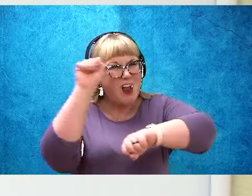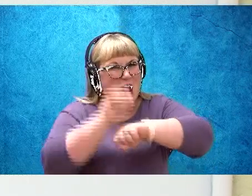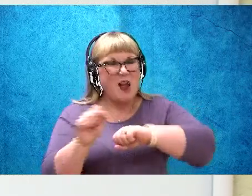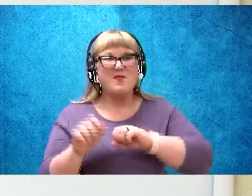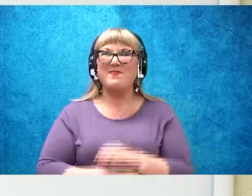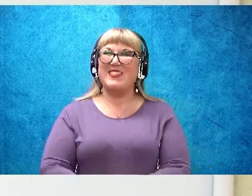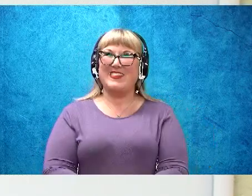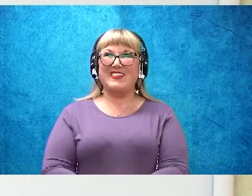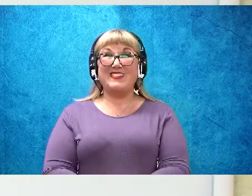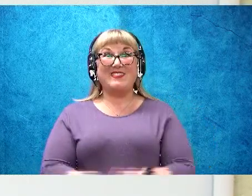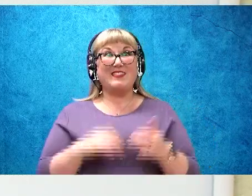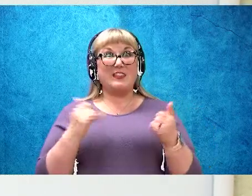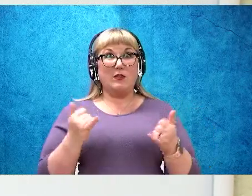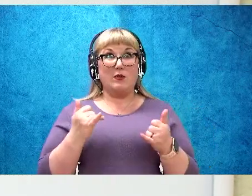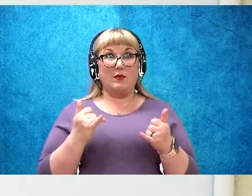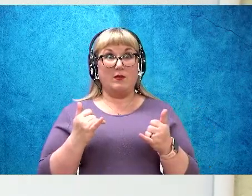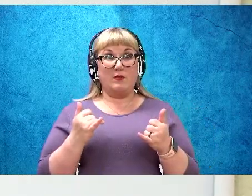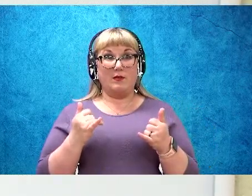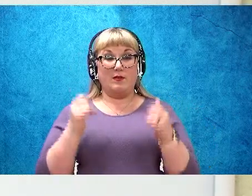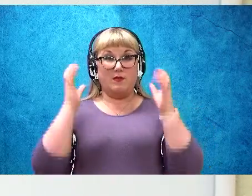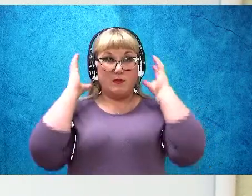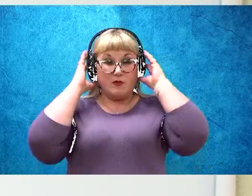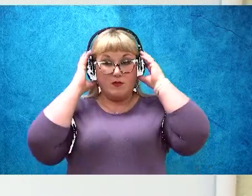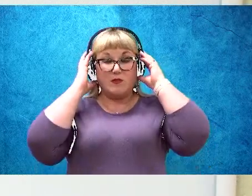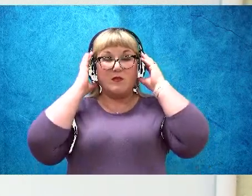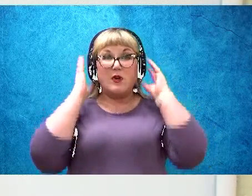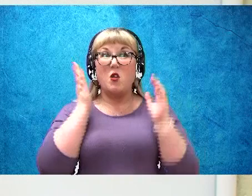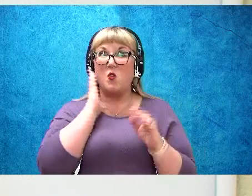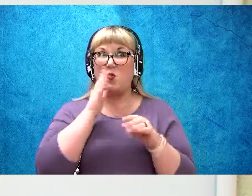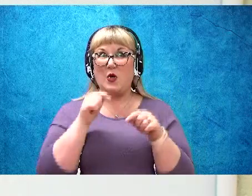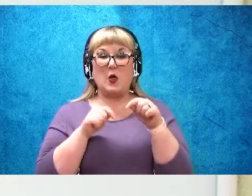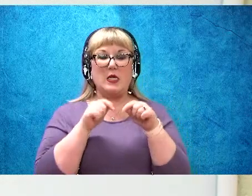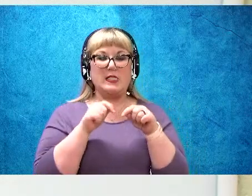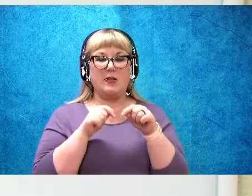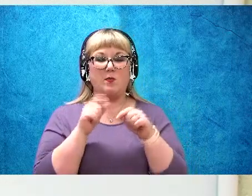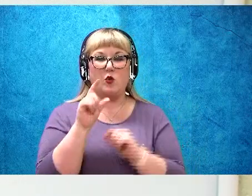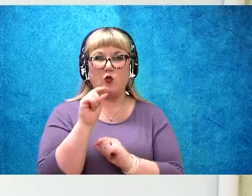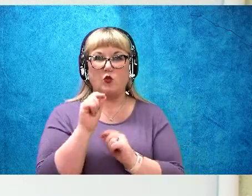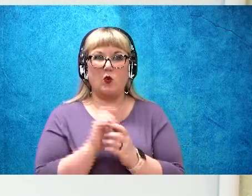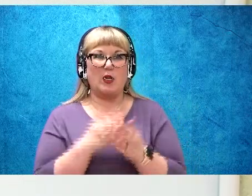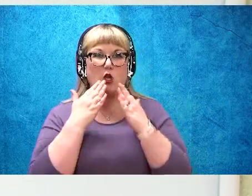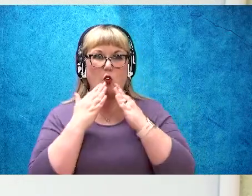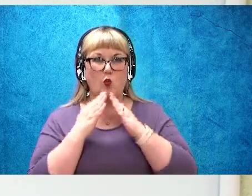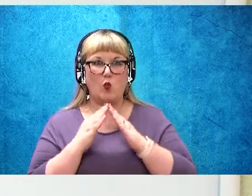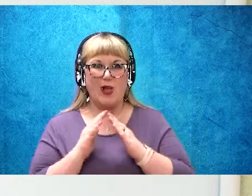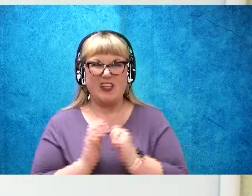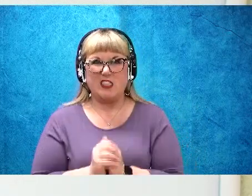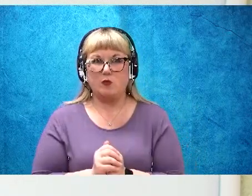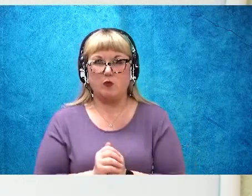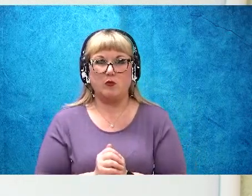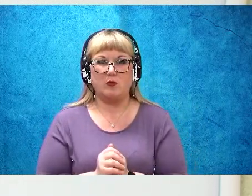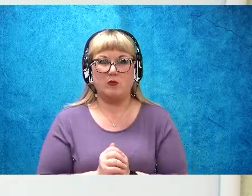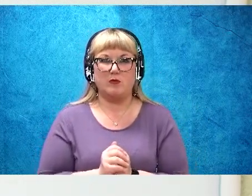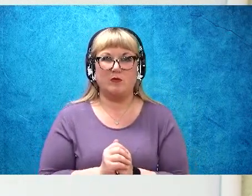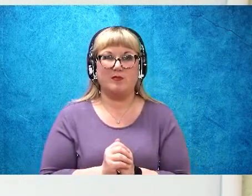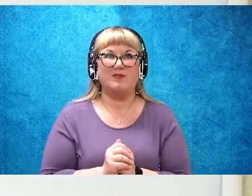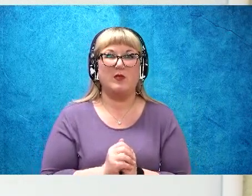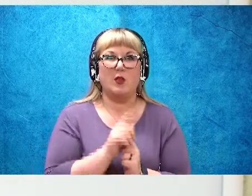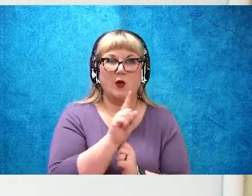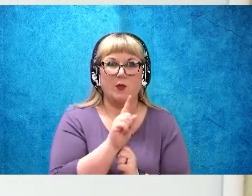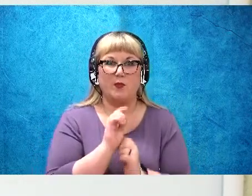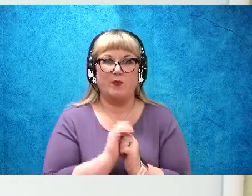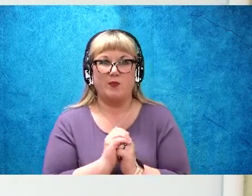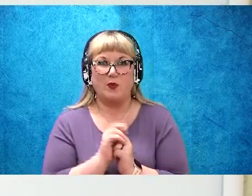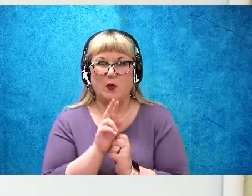right, now we're going to tiptoe to 20 very quietly. Are you ready?